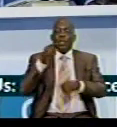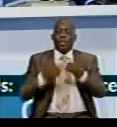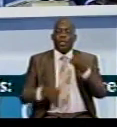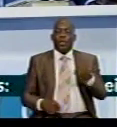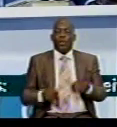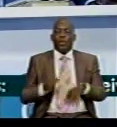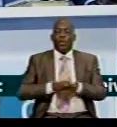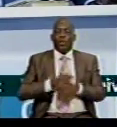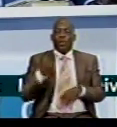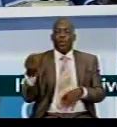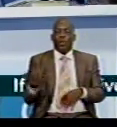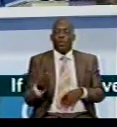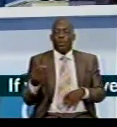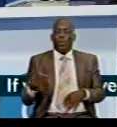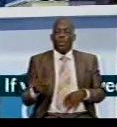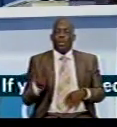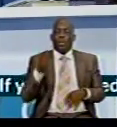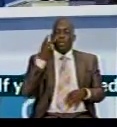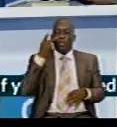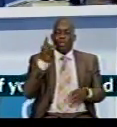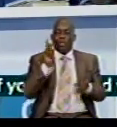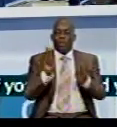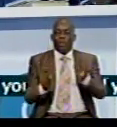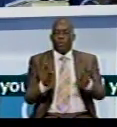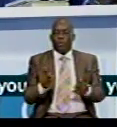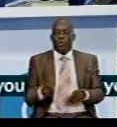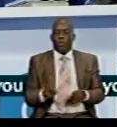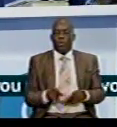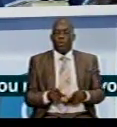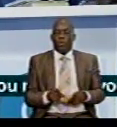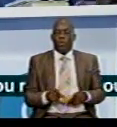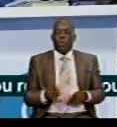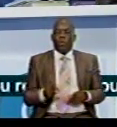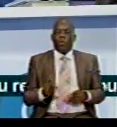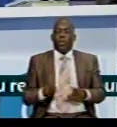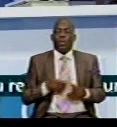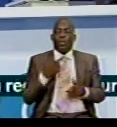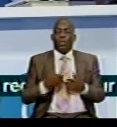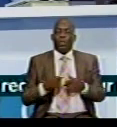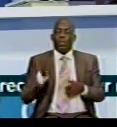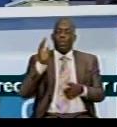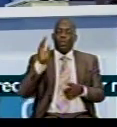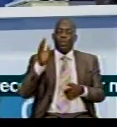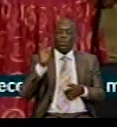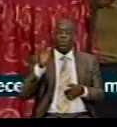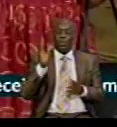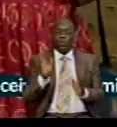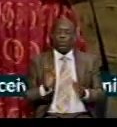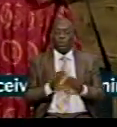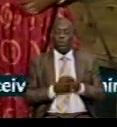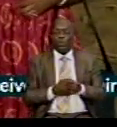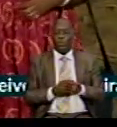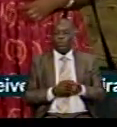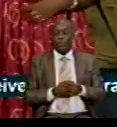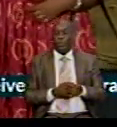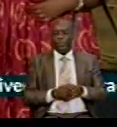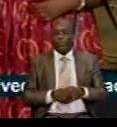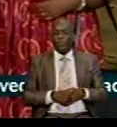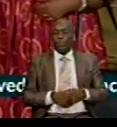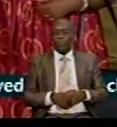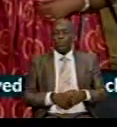So the candidates are there. Les next testifier on Alpha location. Suivant. This is Mr. Acha